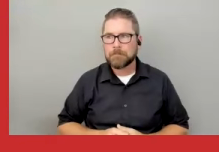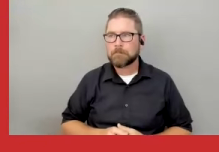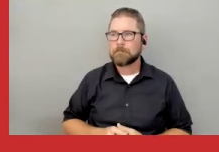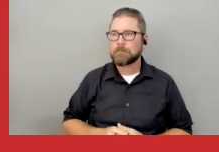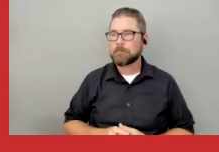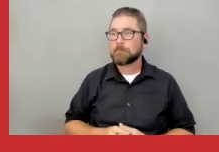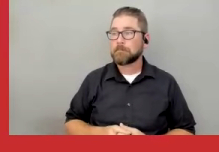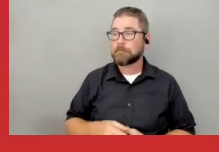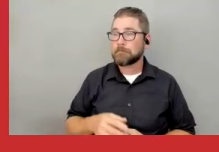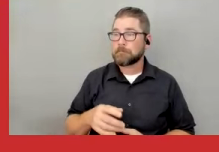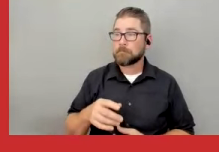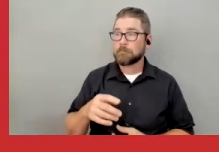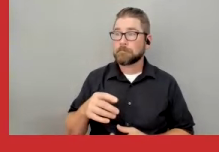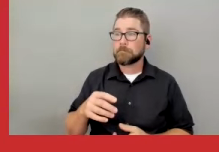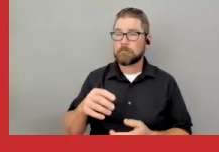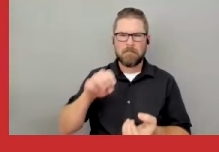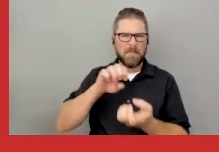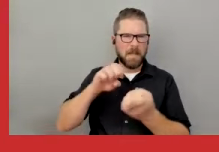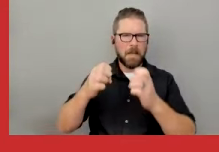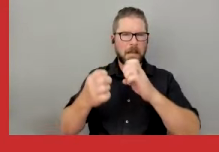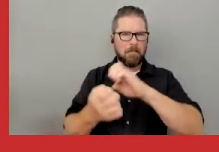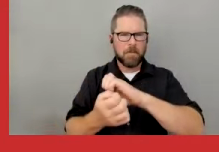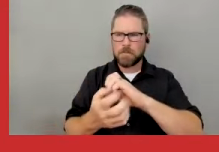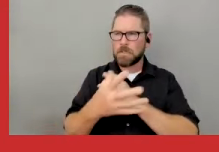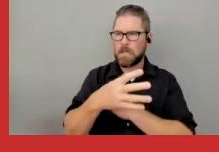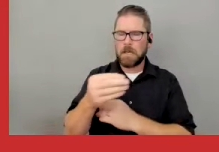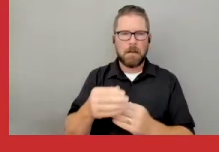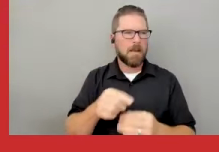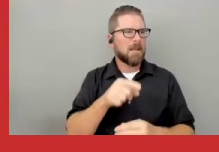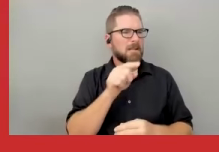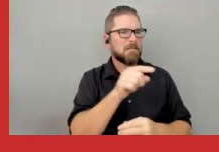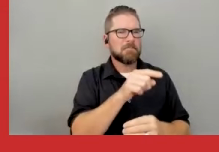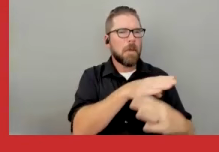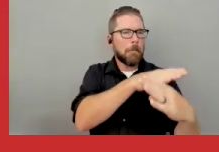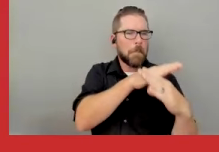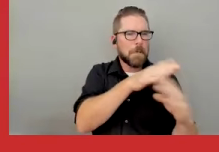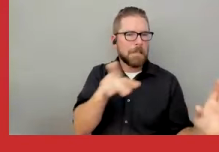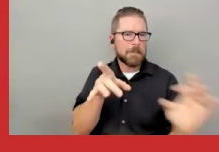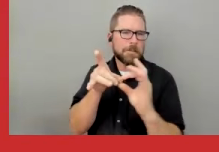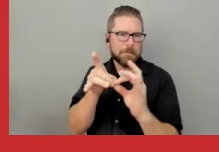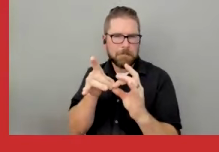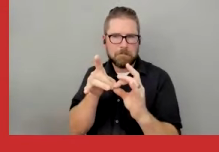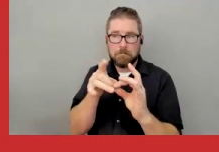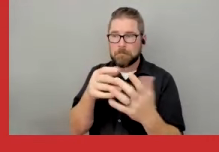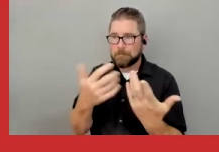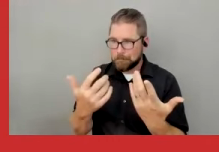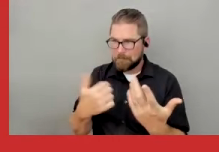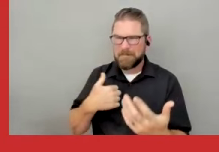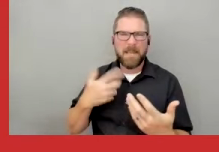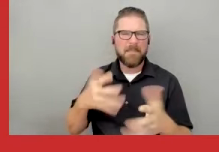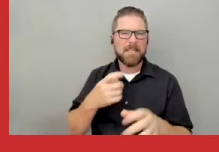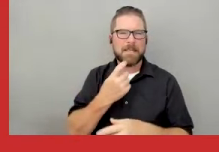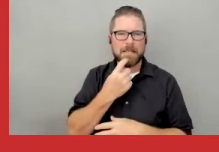Evolution and related protections. Like I mentioned before, Title IX has been around since the 70s, and there